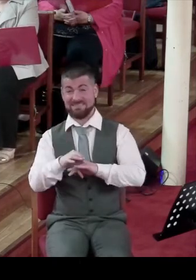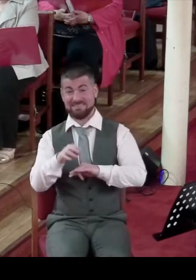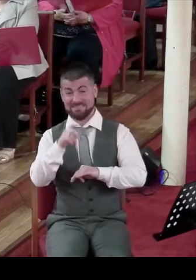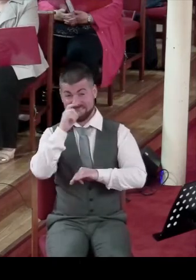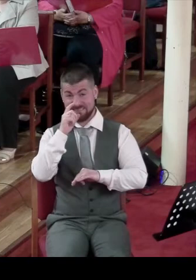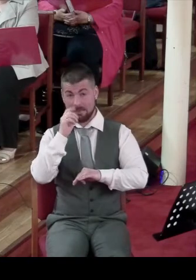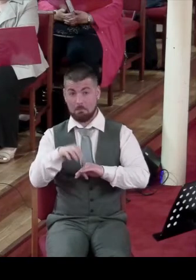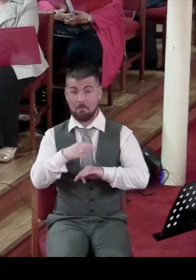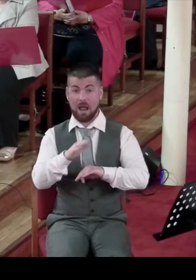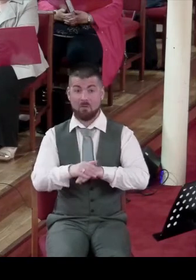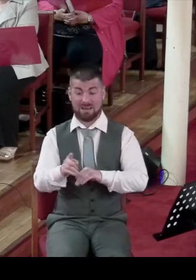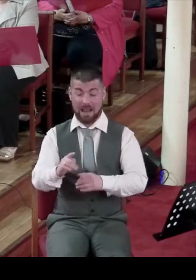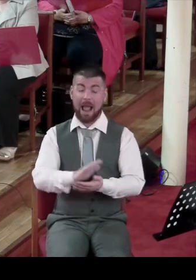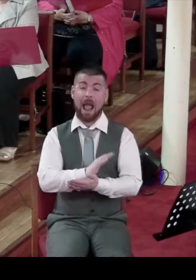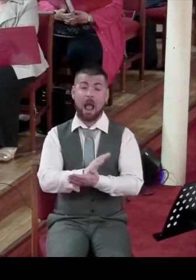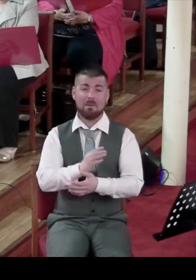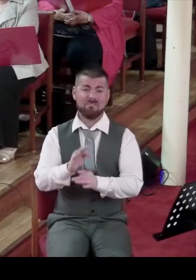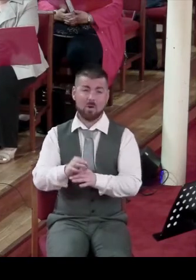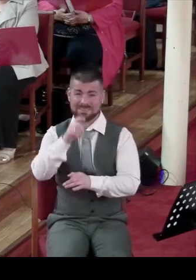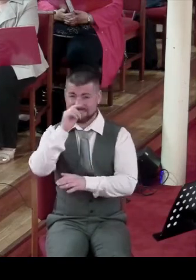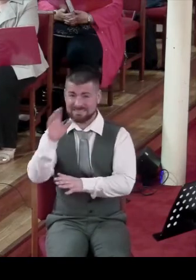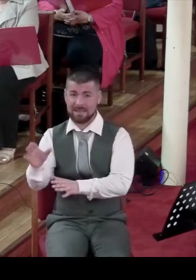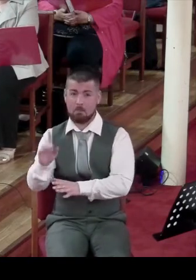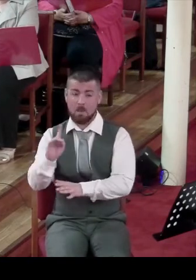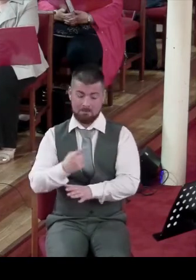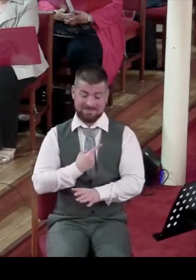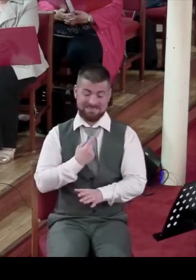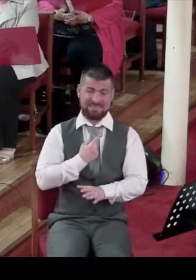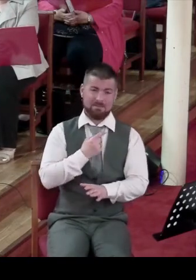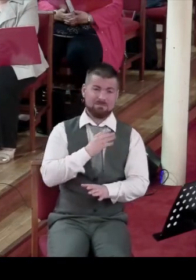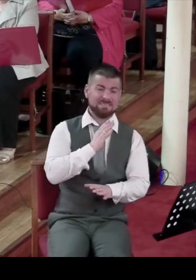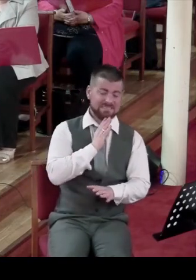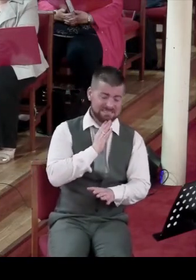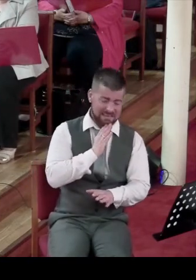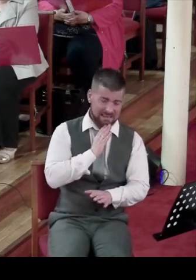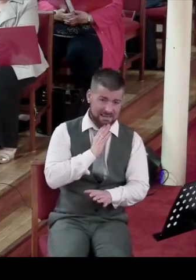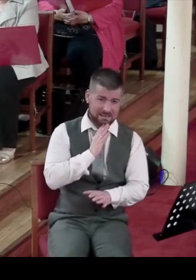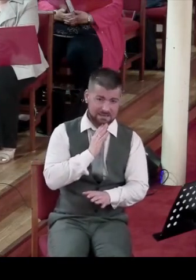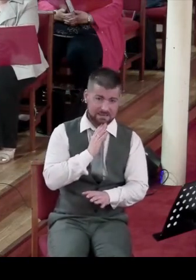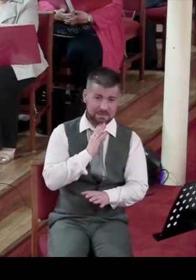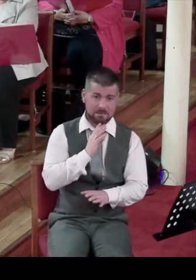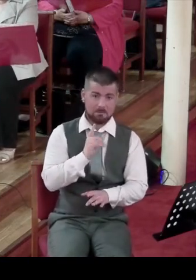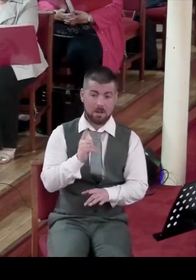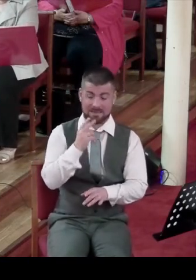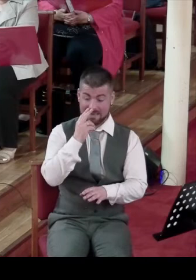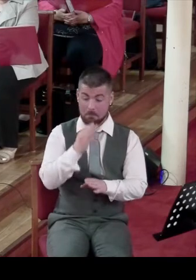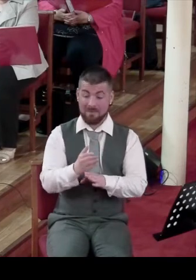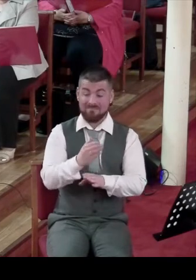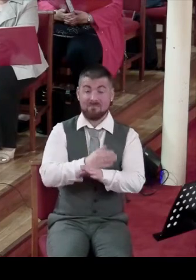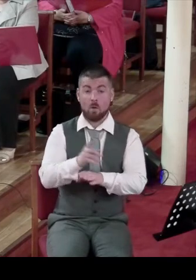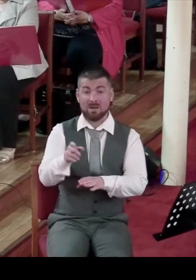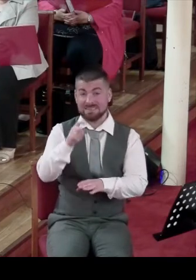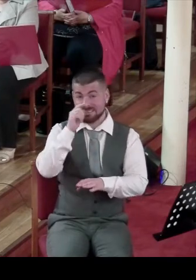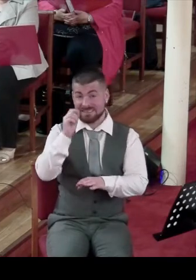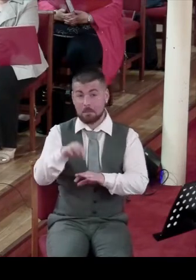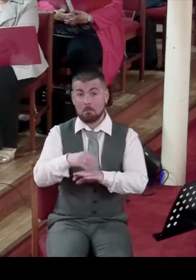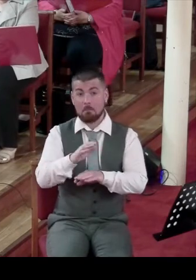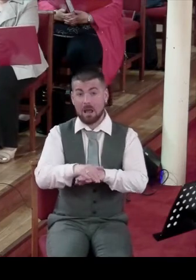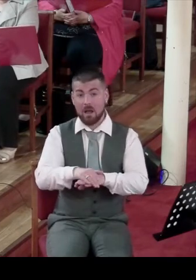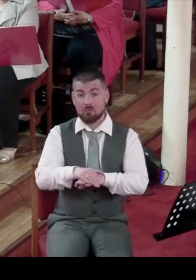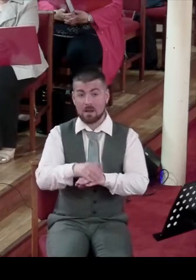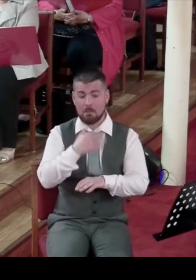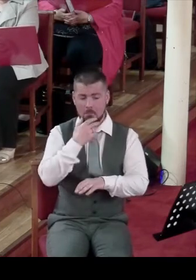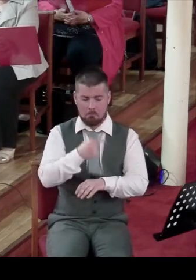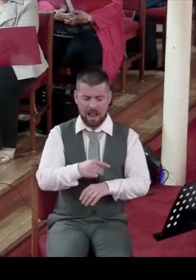her, but he was sad for himself. And somehow that night before his sister was married, he found the courage and